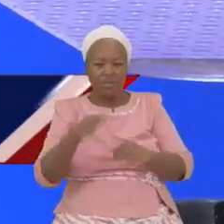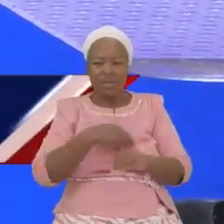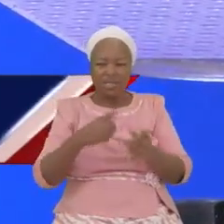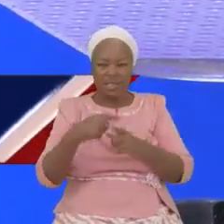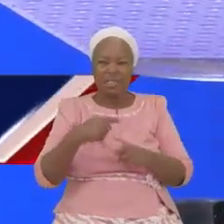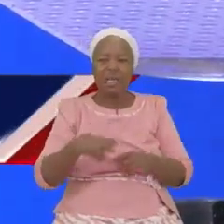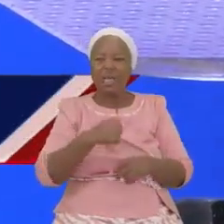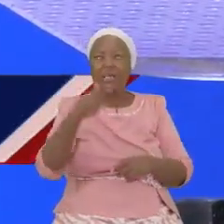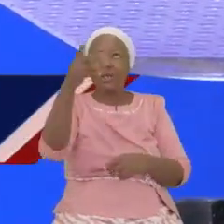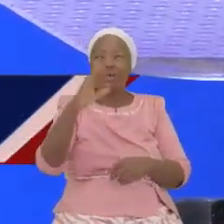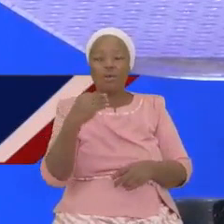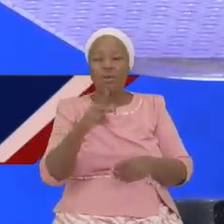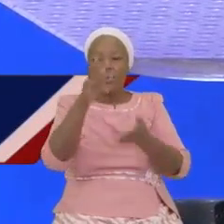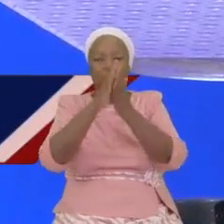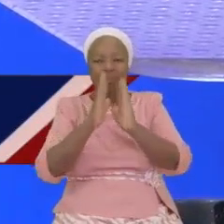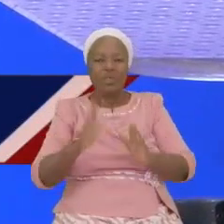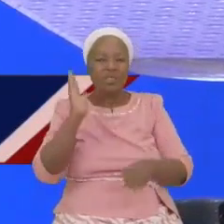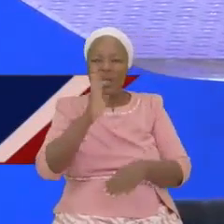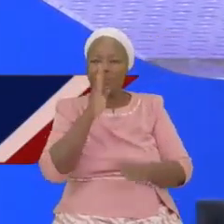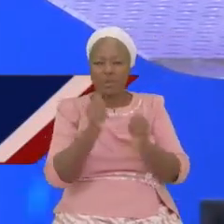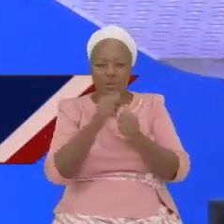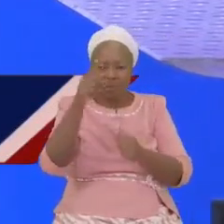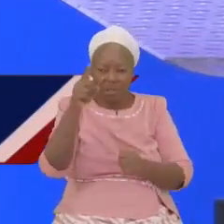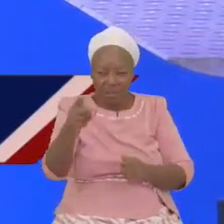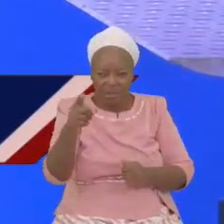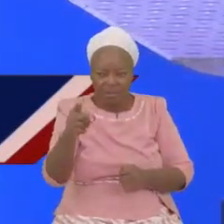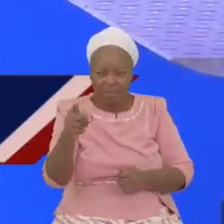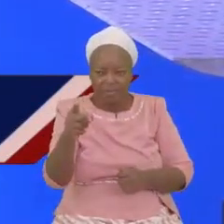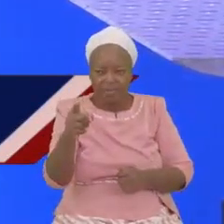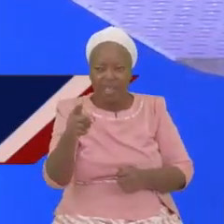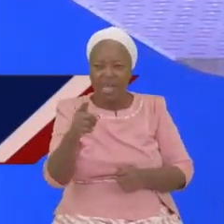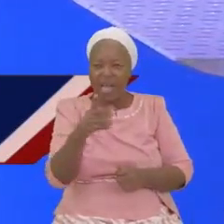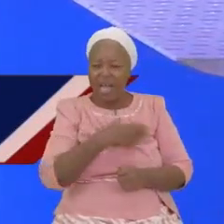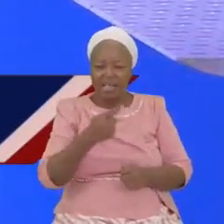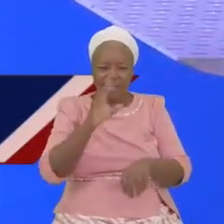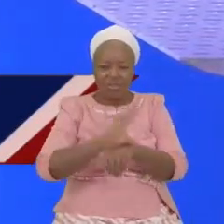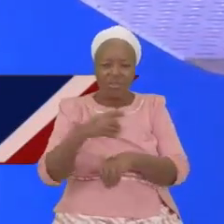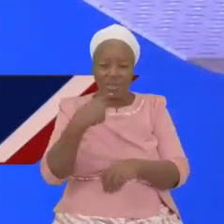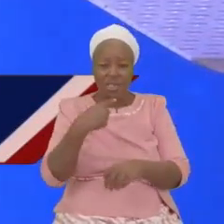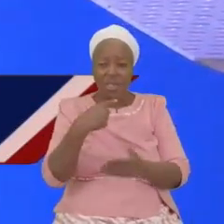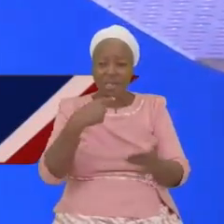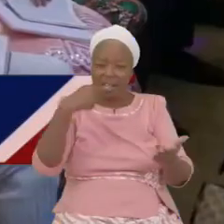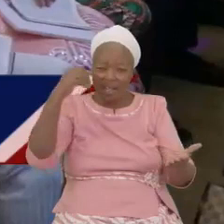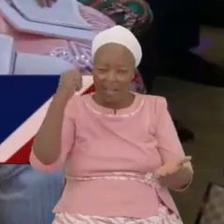of peace shall be with you. And the church say,